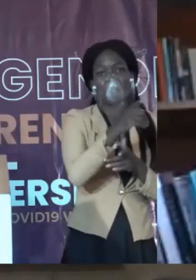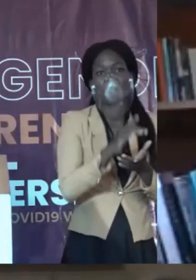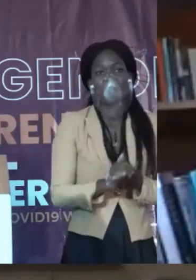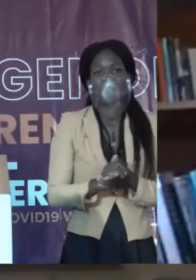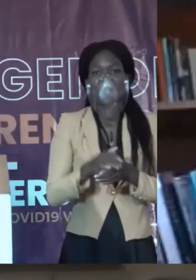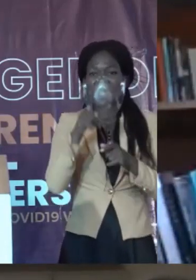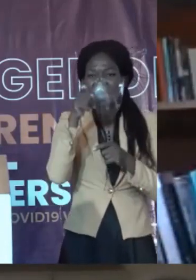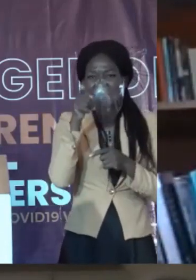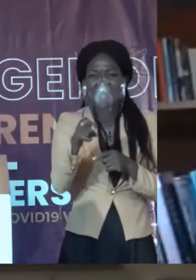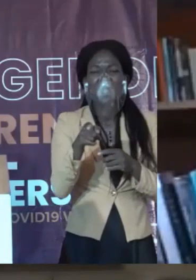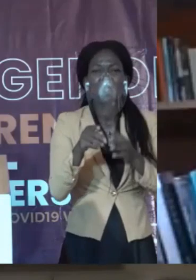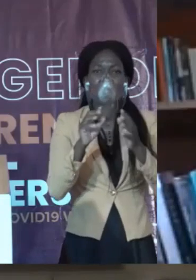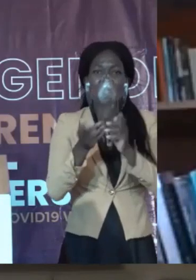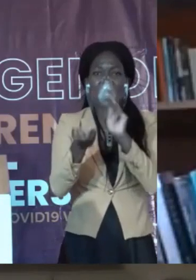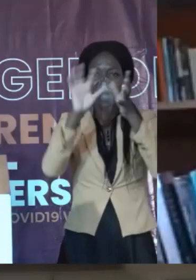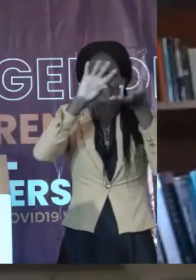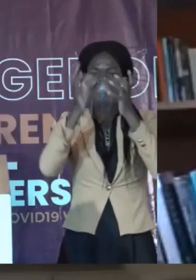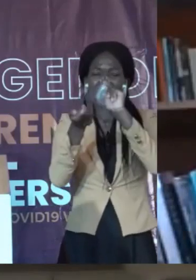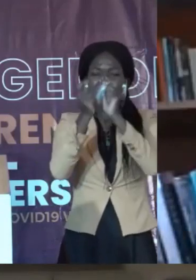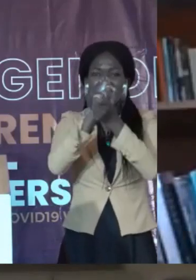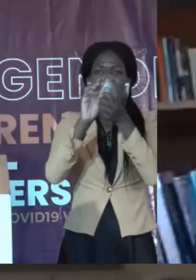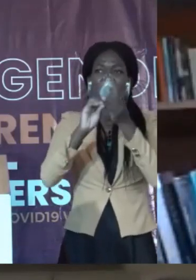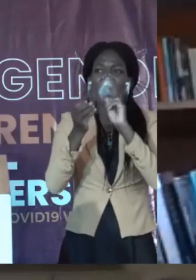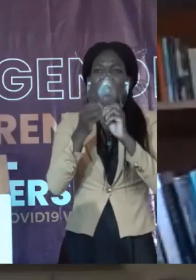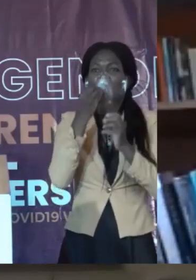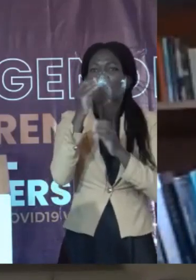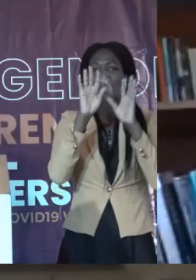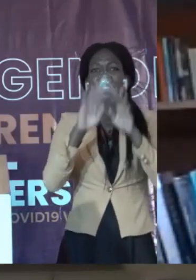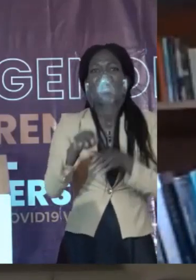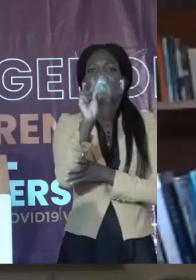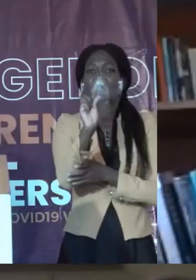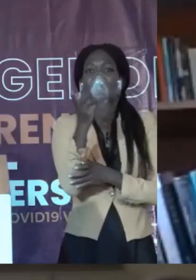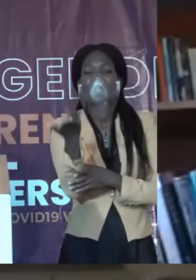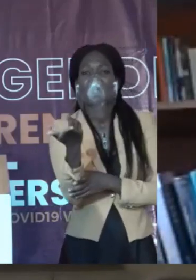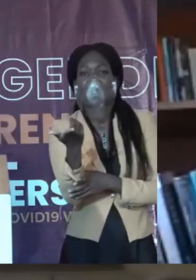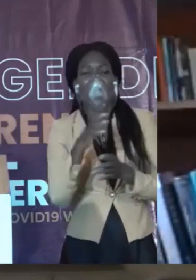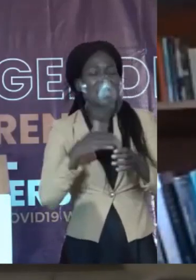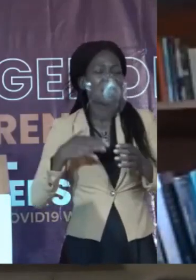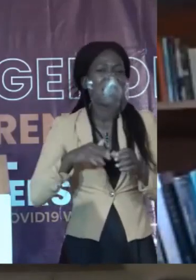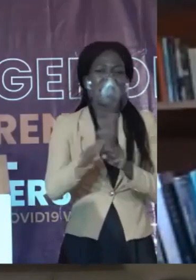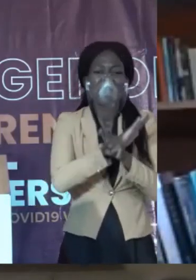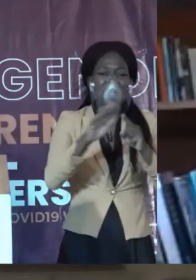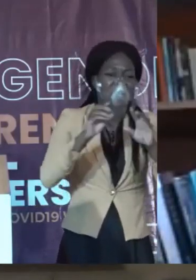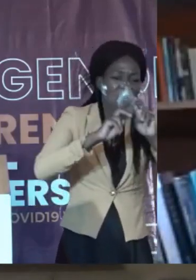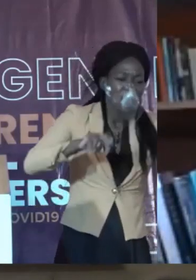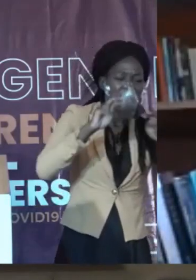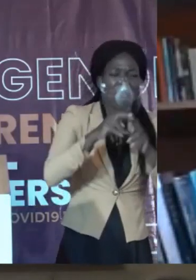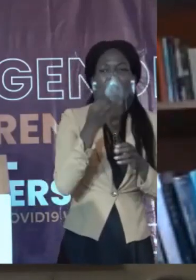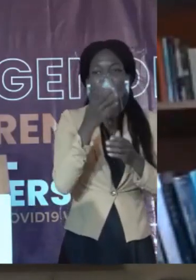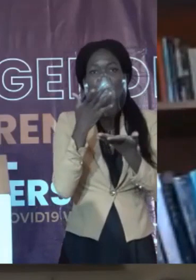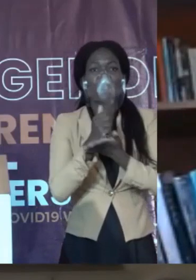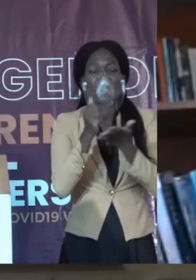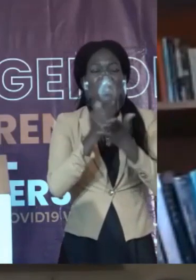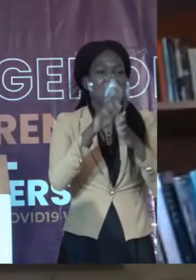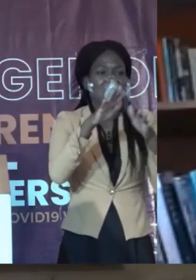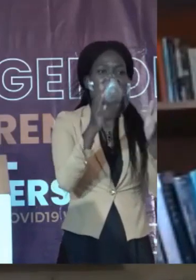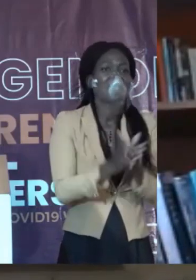harvest and results in food shortages, stress levels increase in the household. Food, energy, water stress, these all put